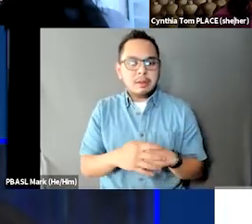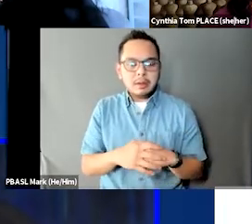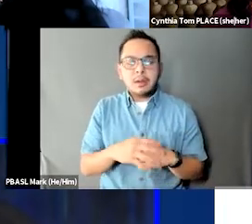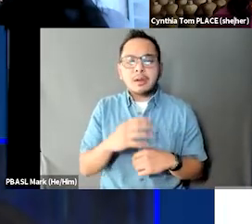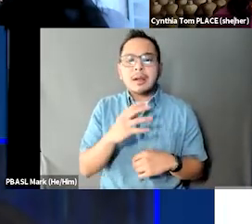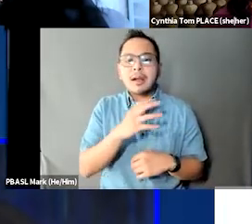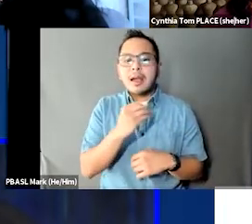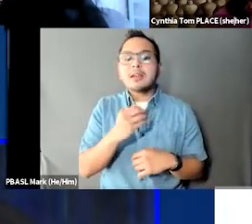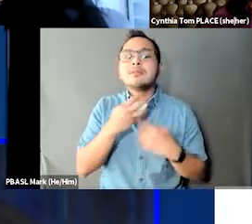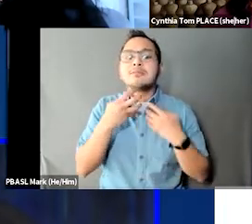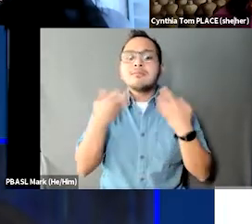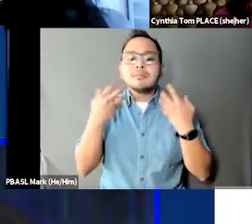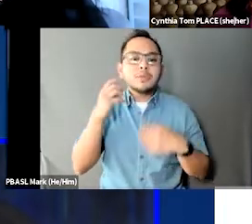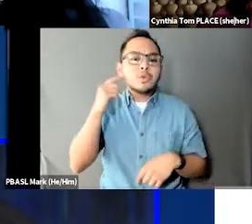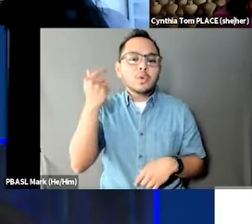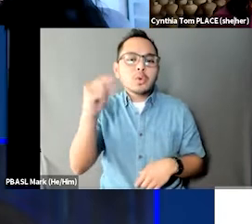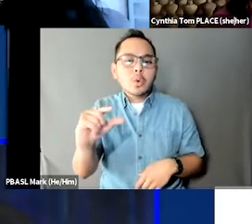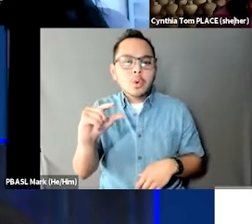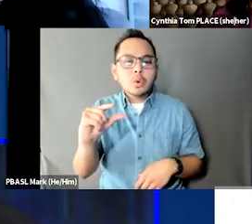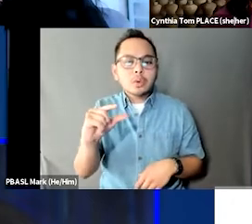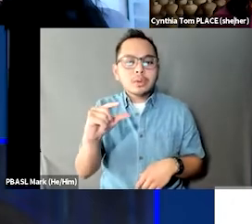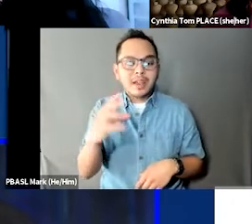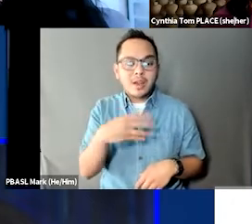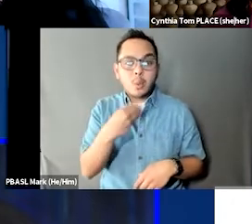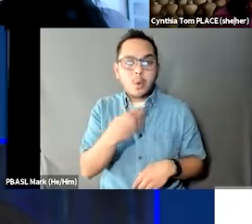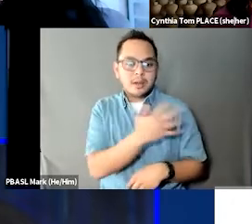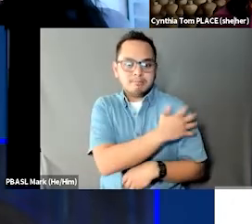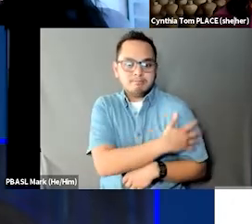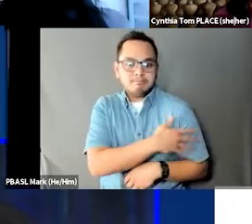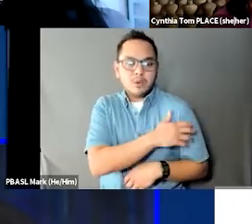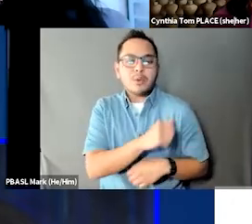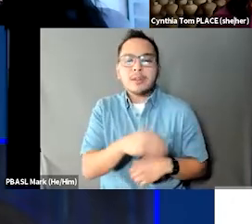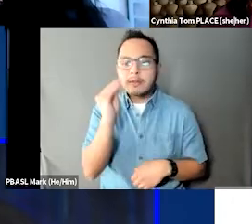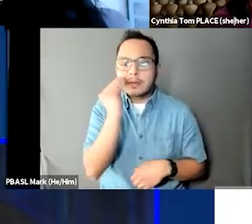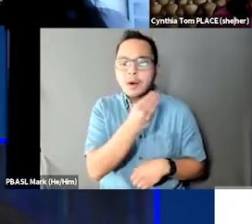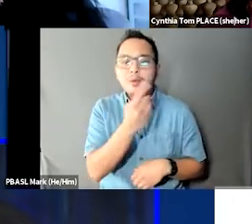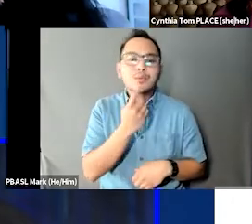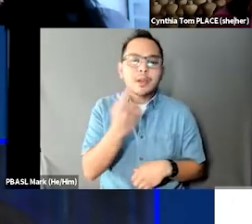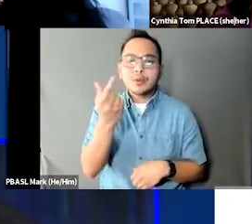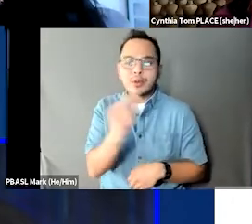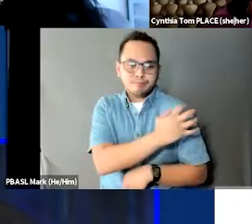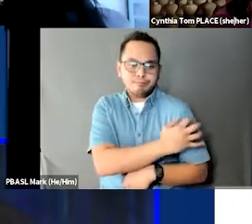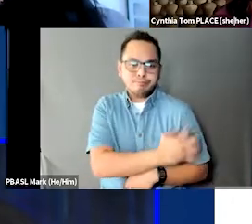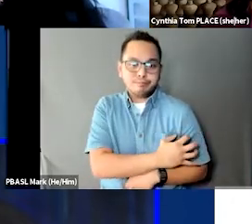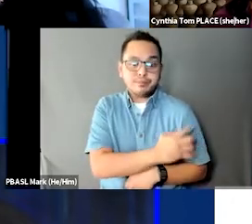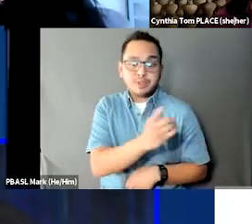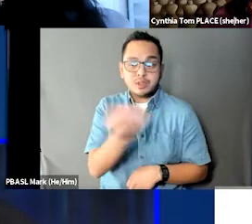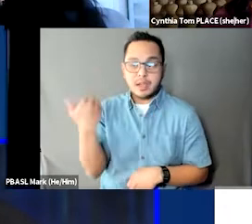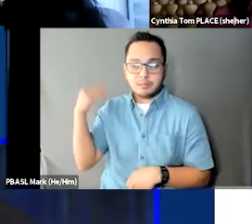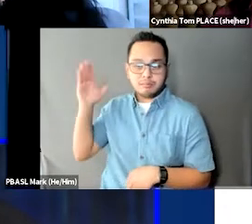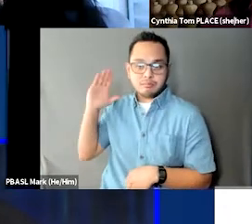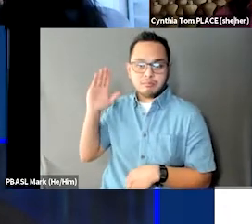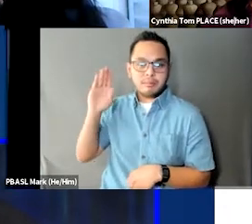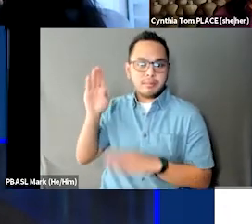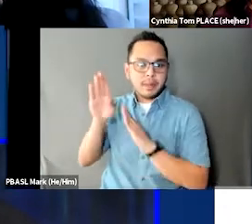gold beaded necklace, gold dangly earrings, and a white blouse embroidered with flowers of red and green. She sits against a bright blue background with flecks